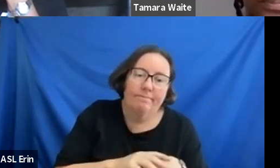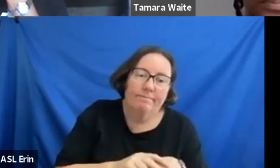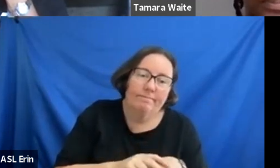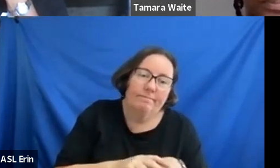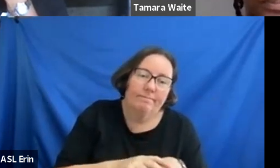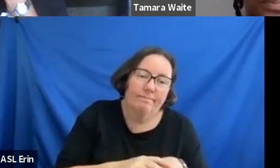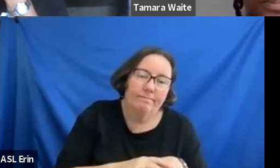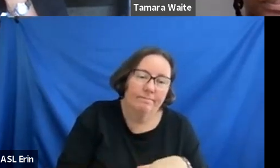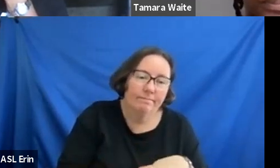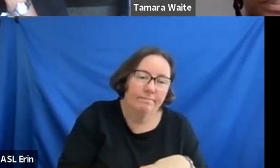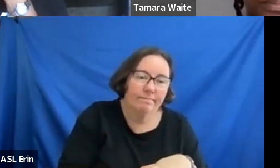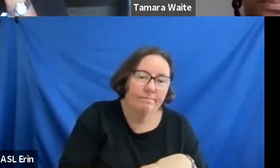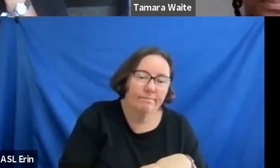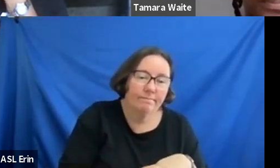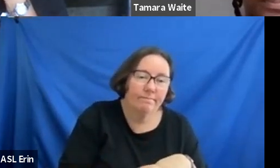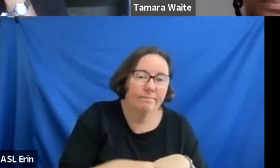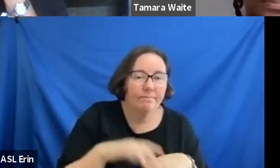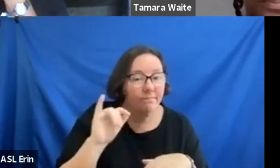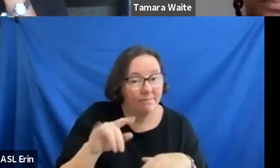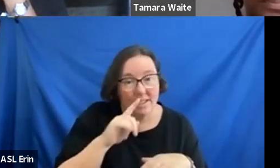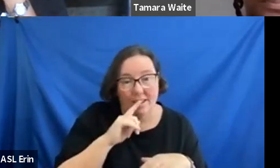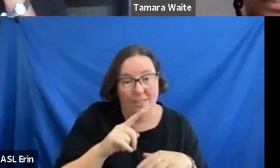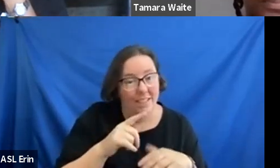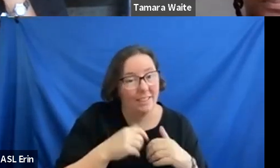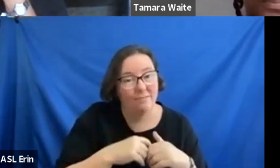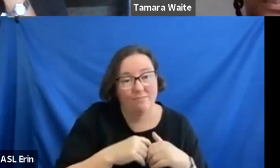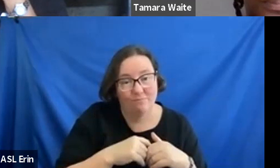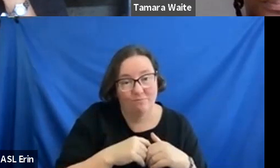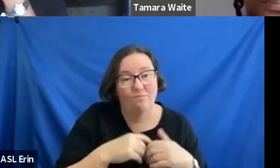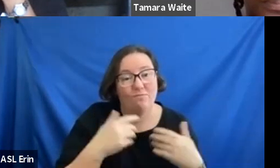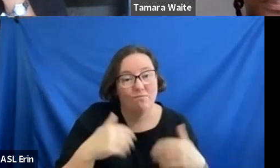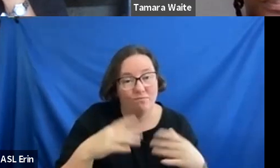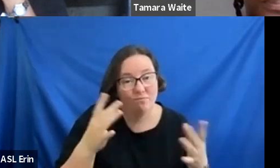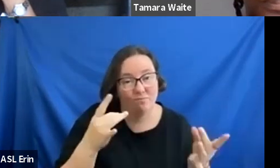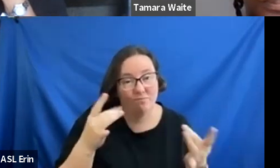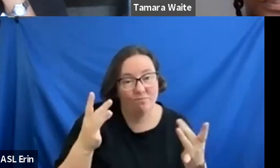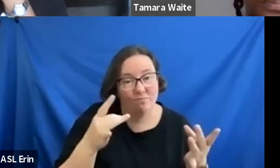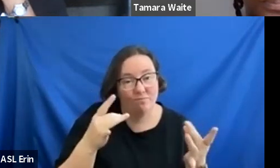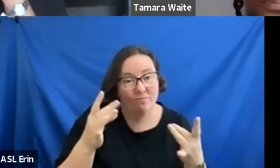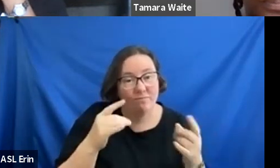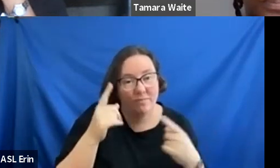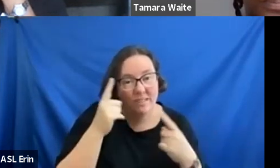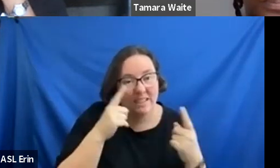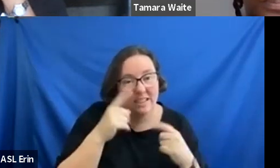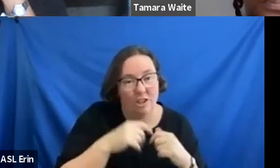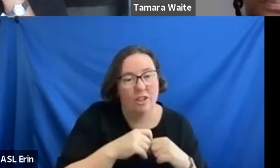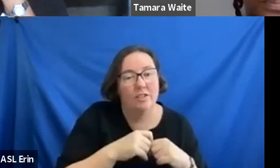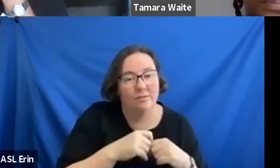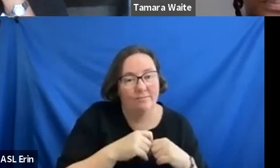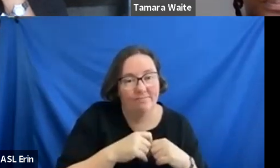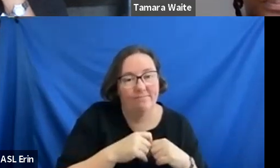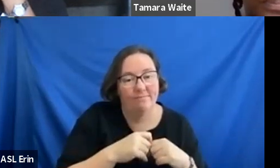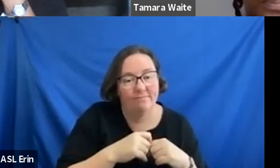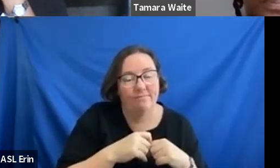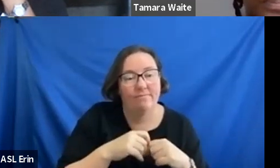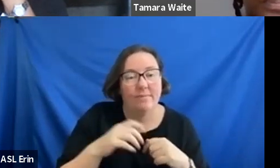And those are loaded considerations. it's